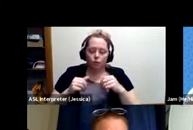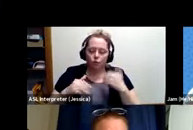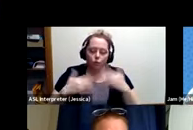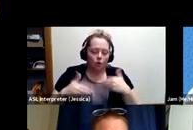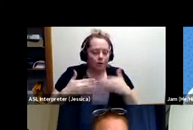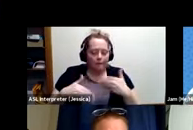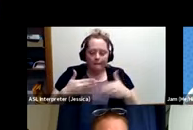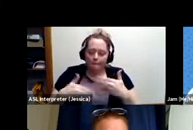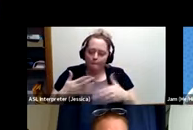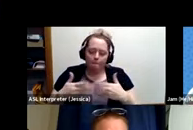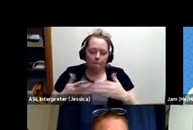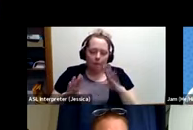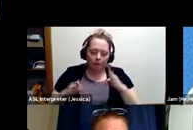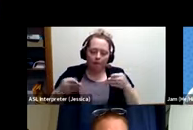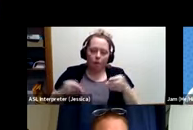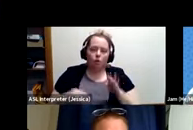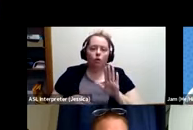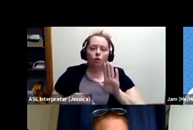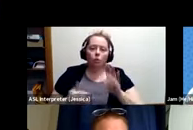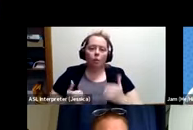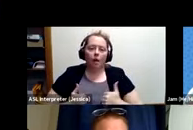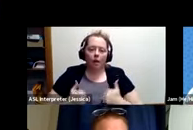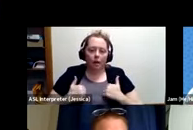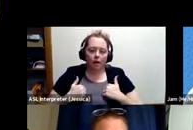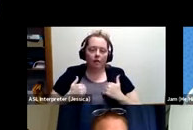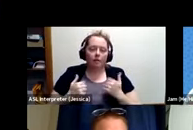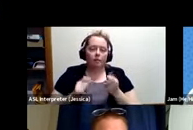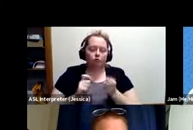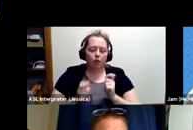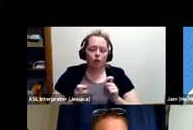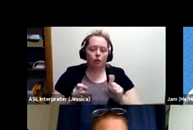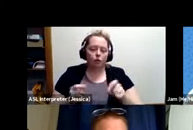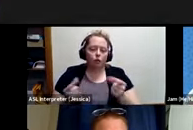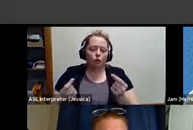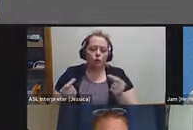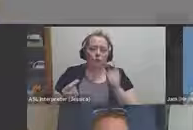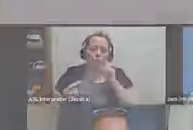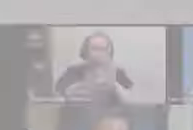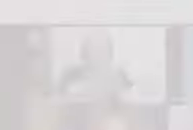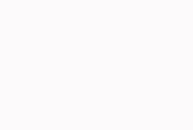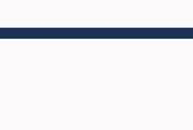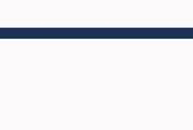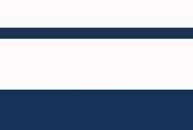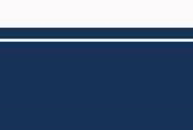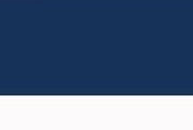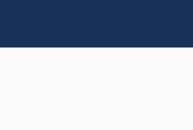as an individual and as a community together. So thank you all so much.